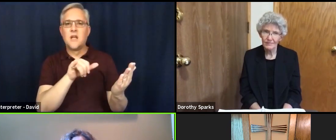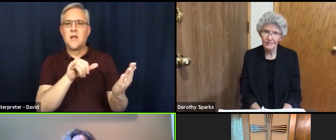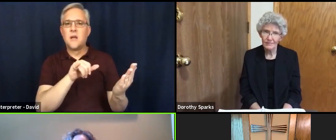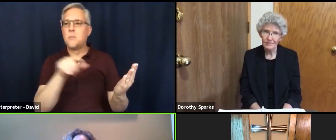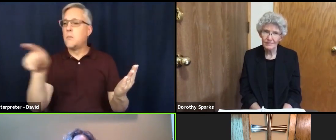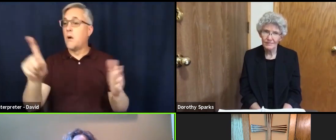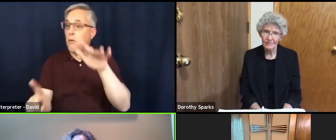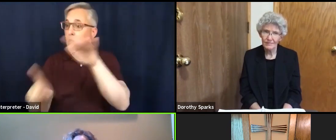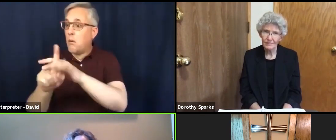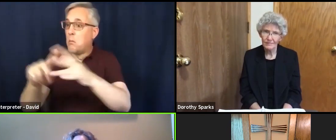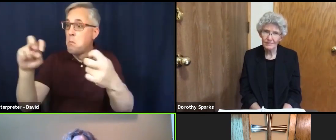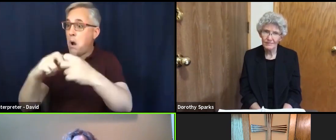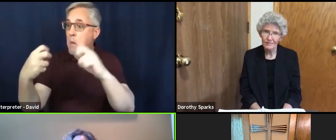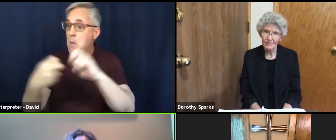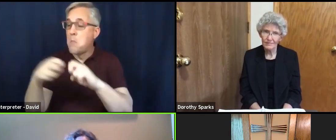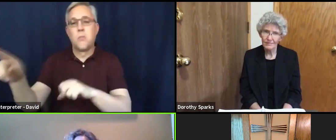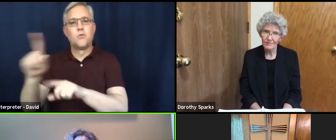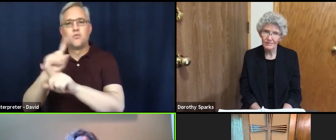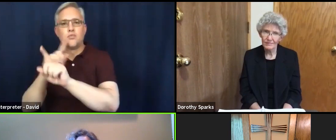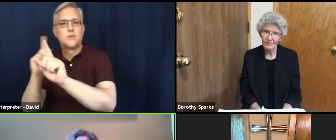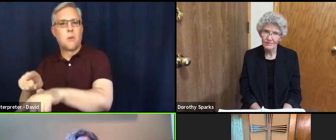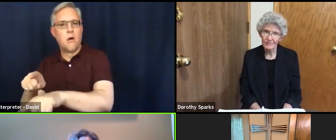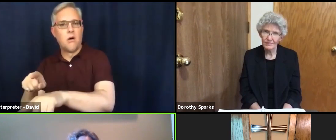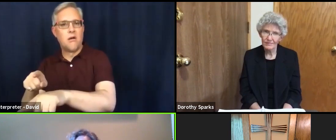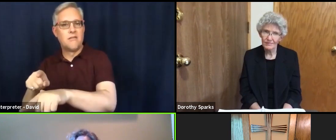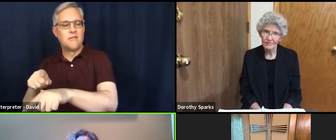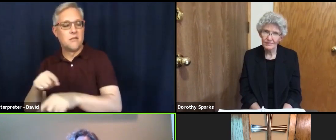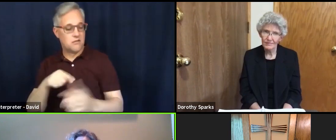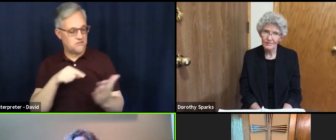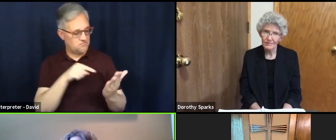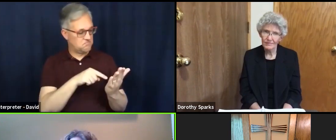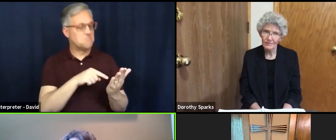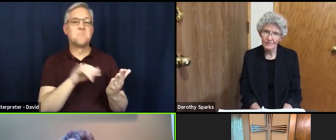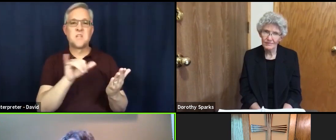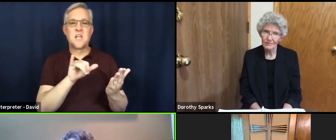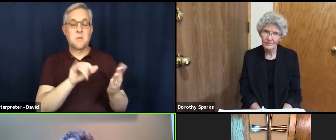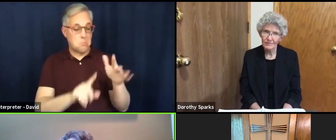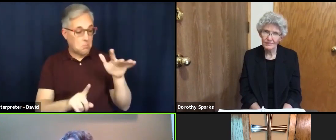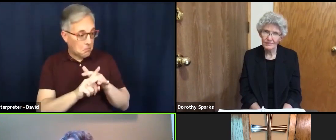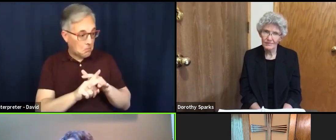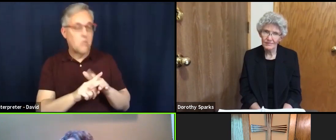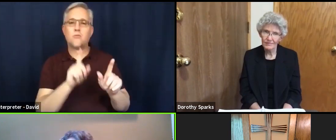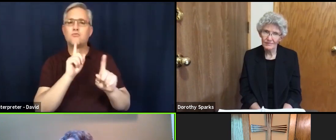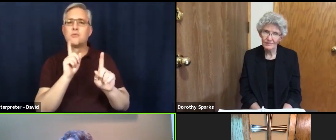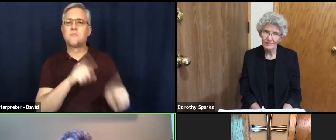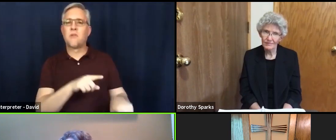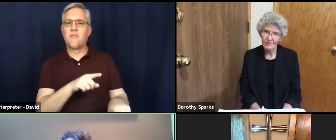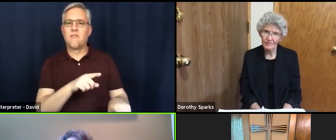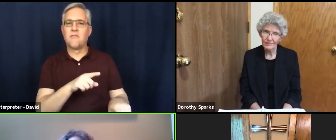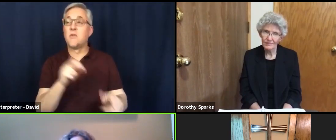They respond when the Holy Spirit calls them to do work with God.